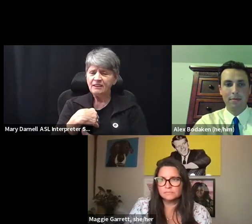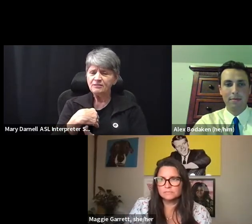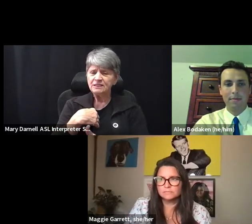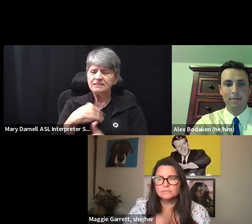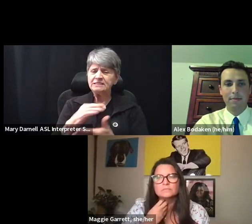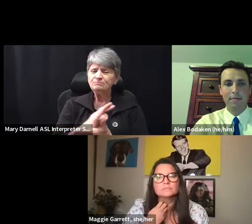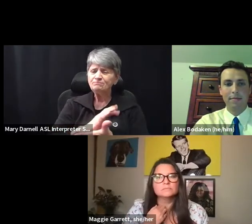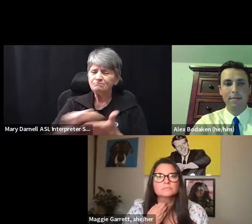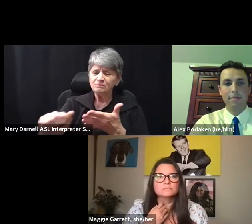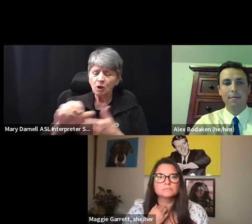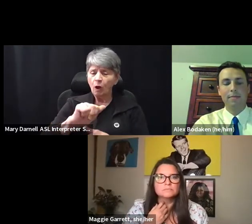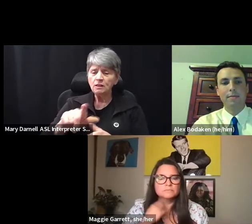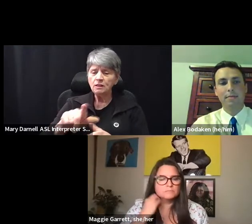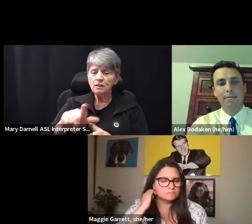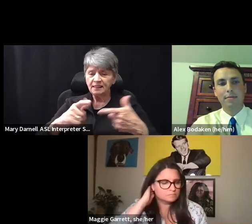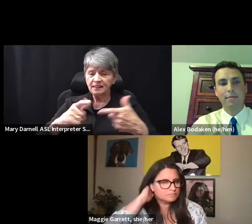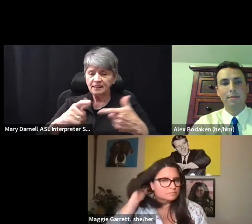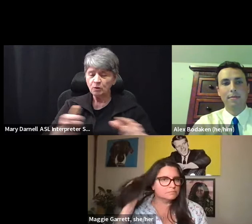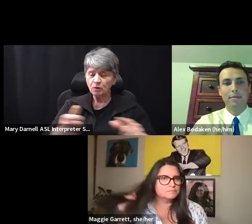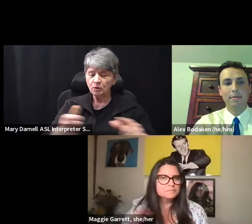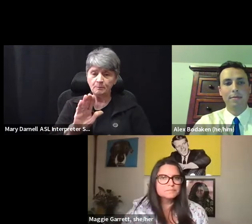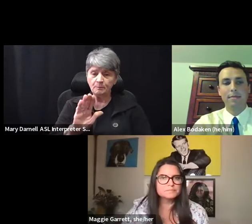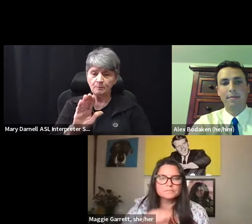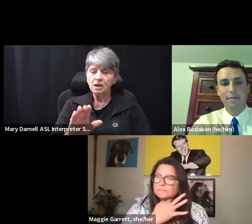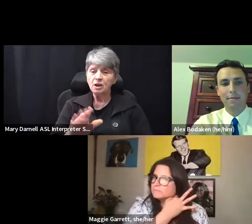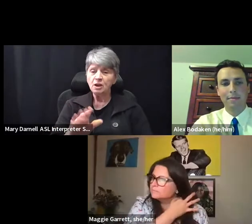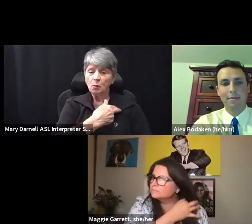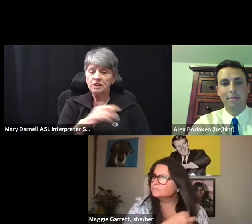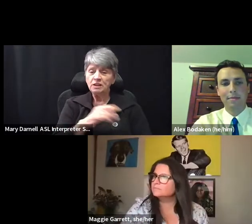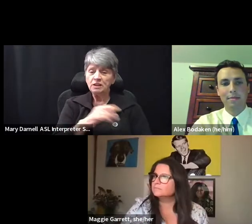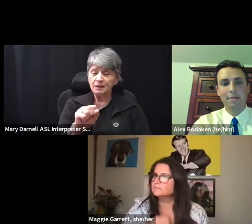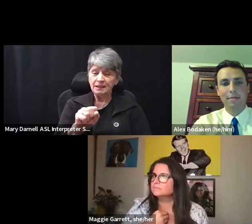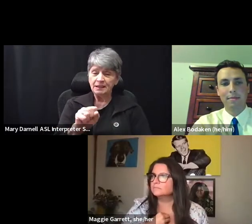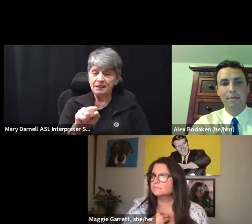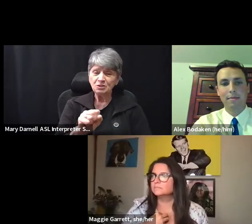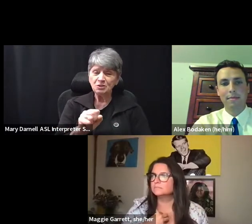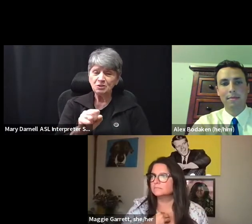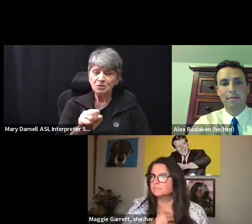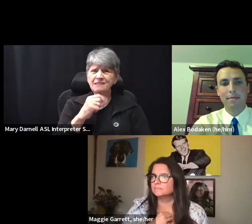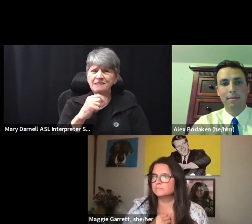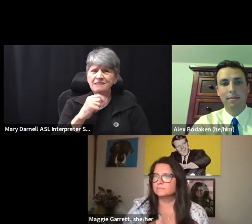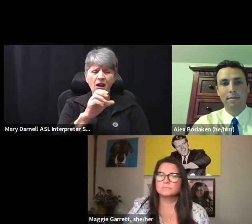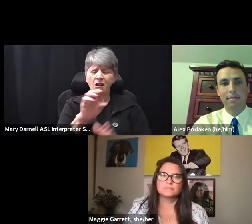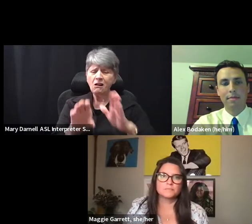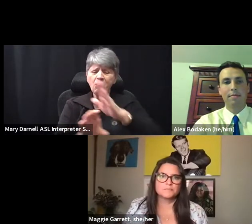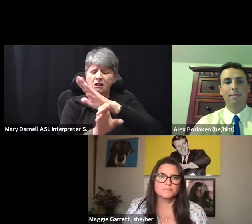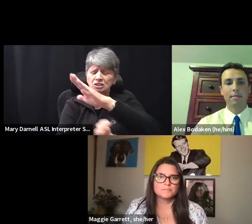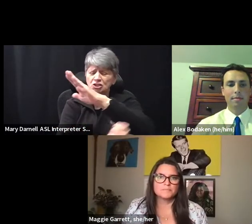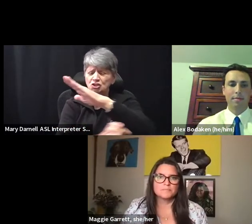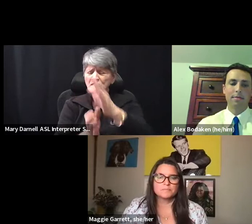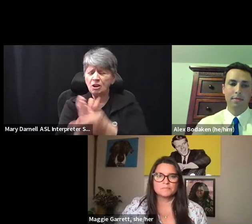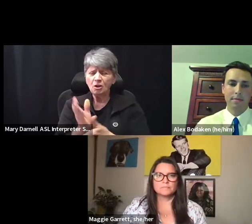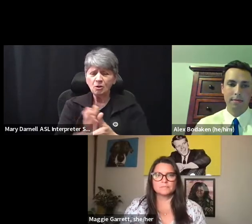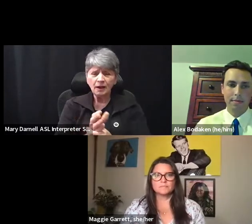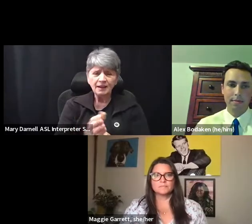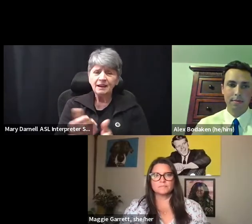and regulations for the reason that it's unconstitutional. So again, part of this